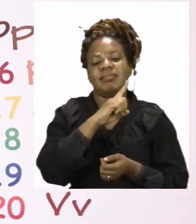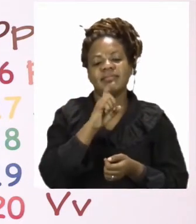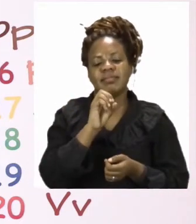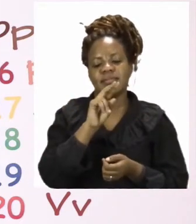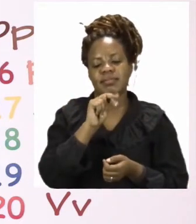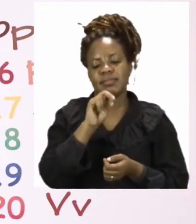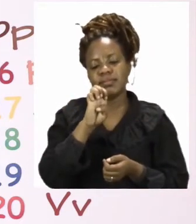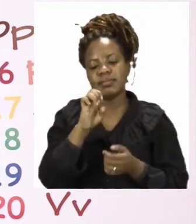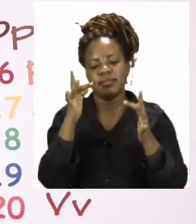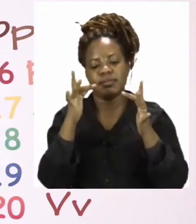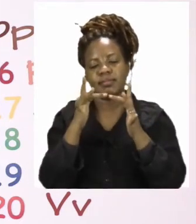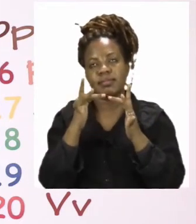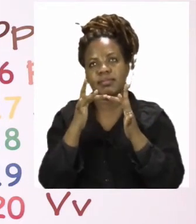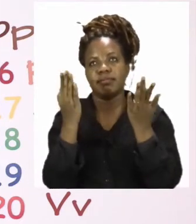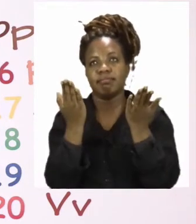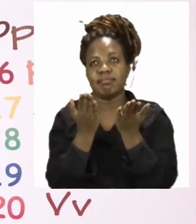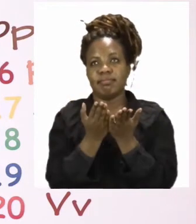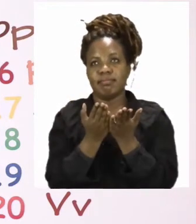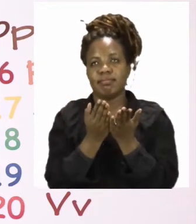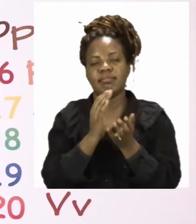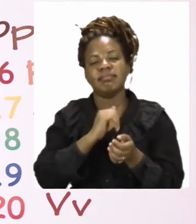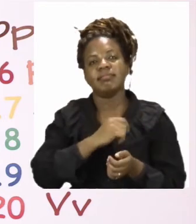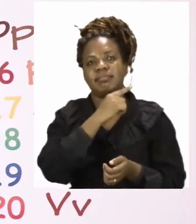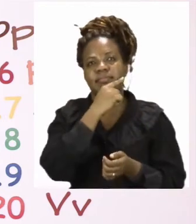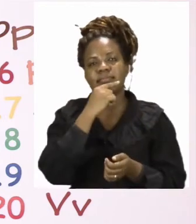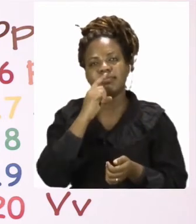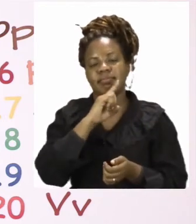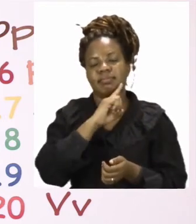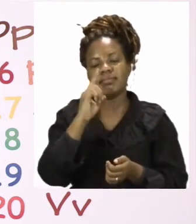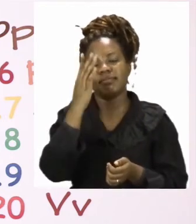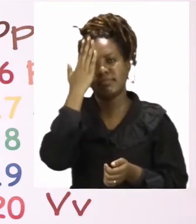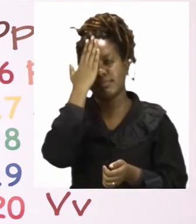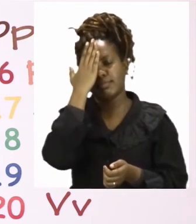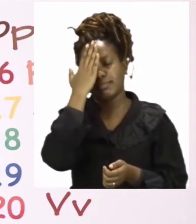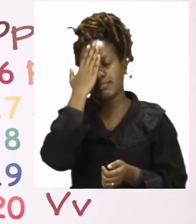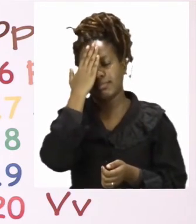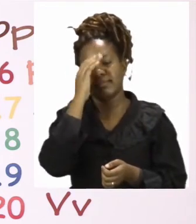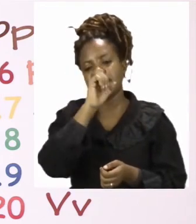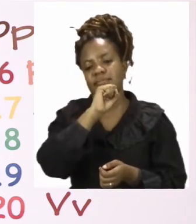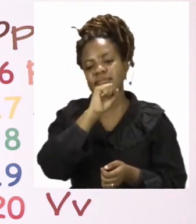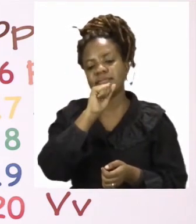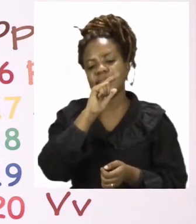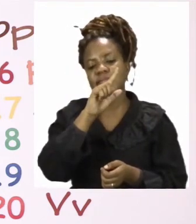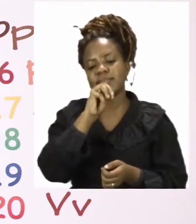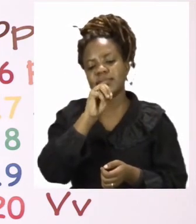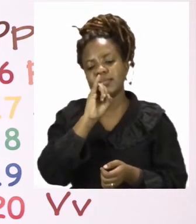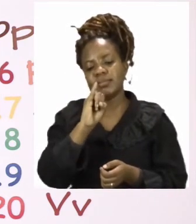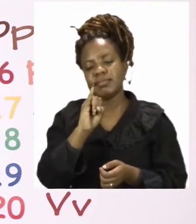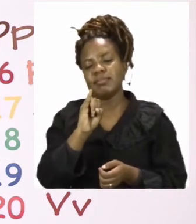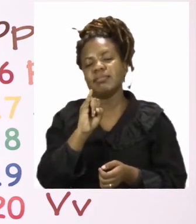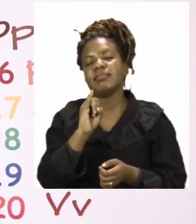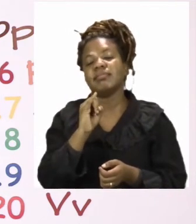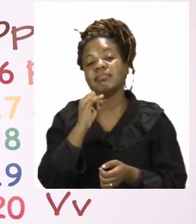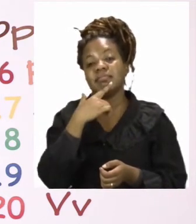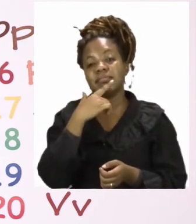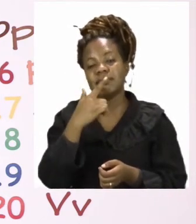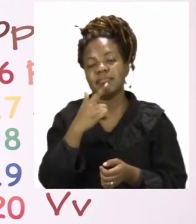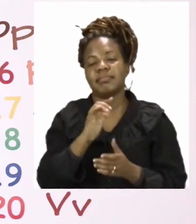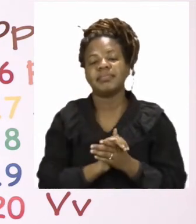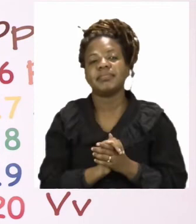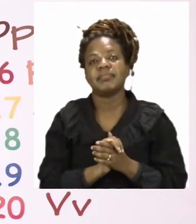My Zone Online School. My name is Teacher Mutsa, and thank you so much for joining me today.